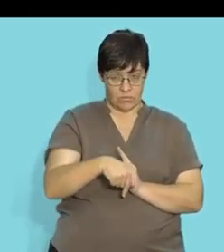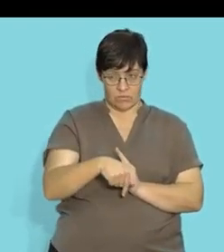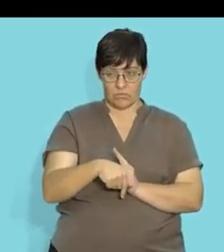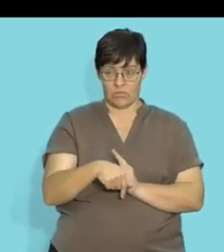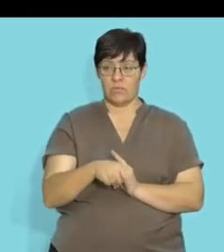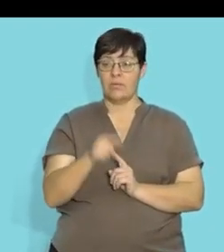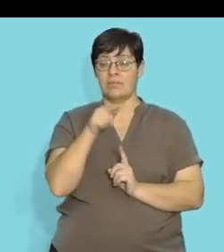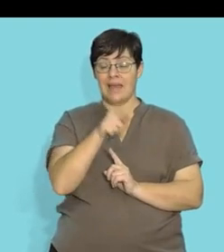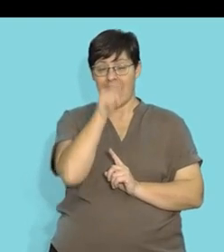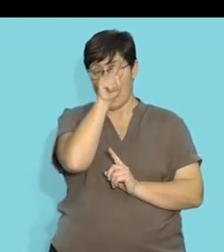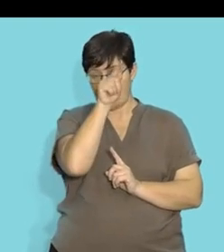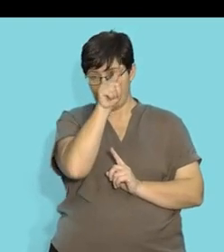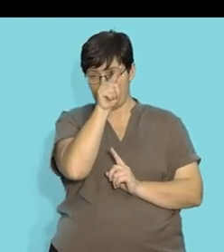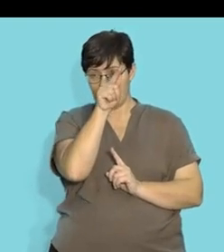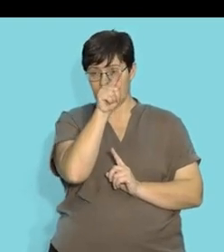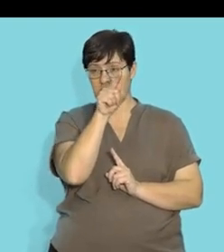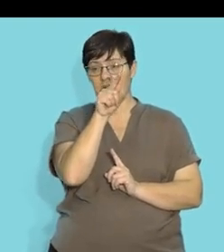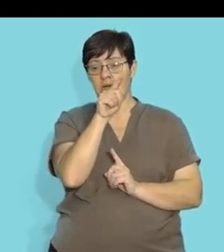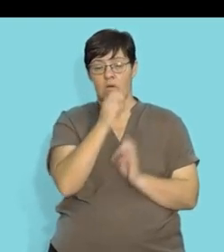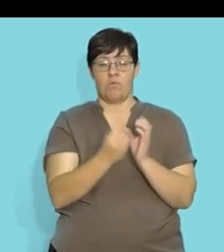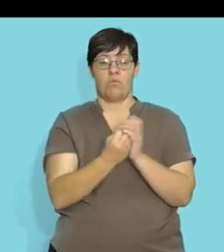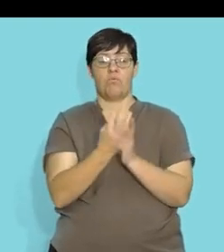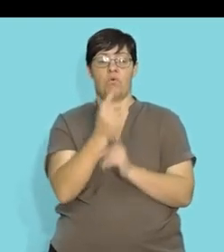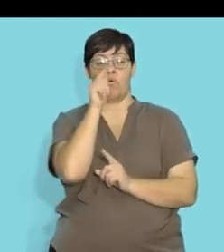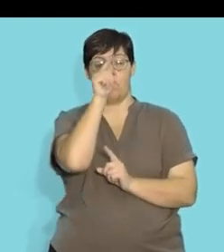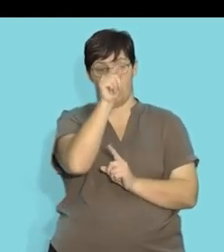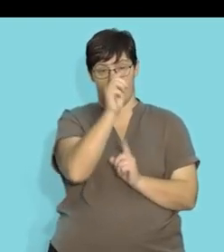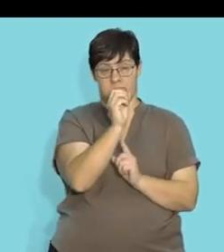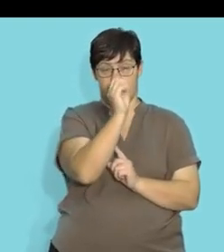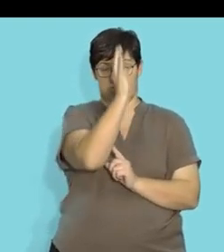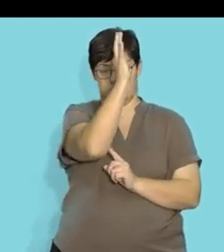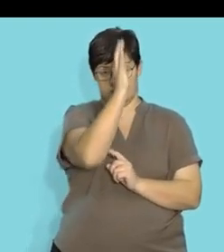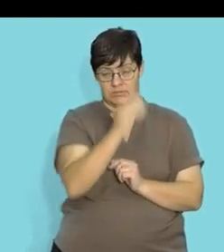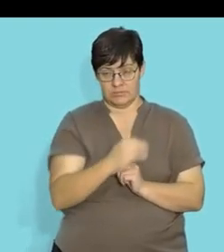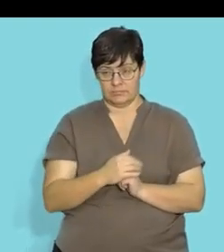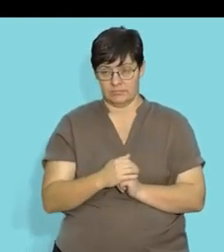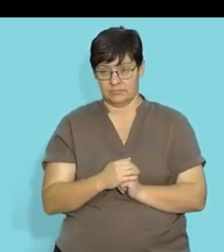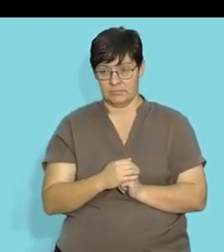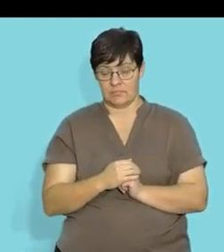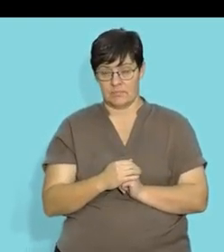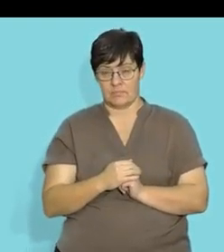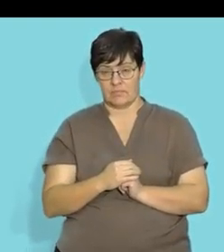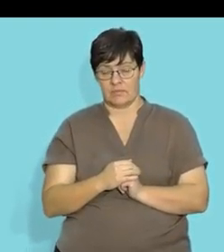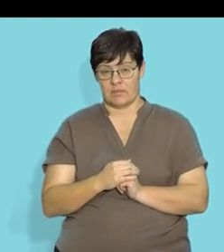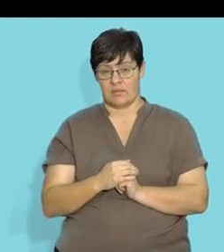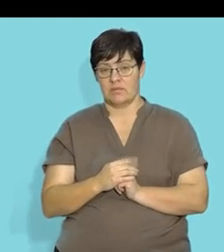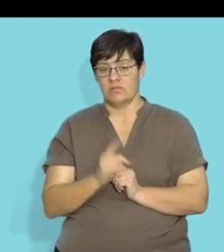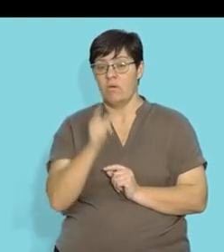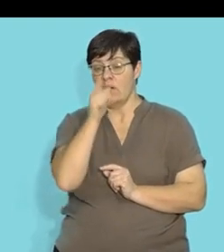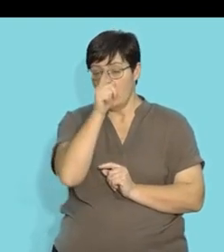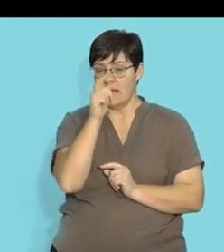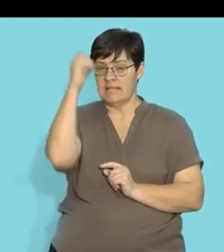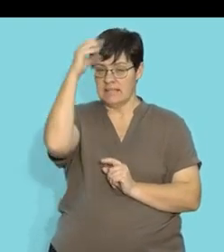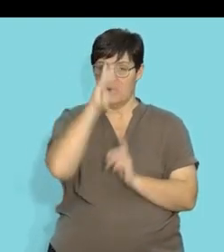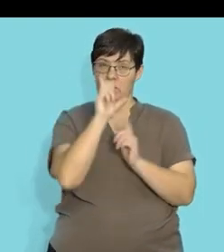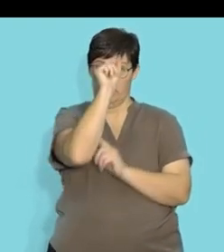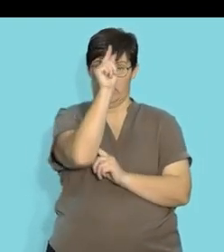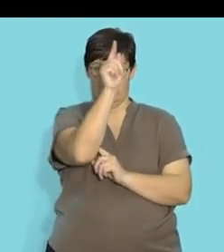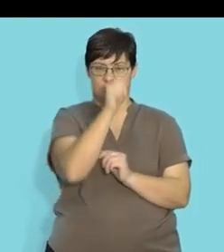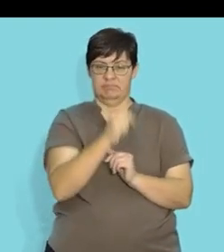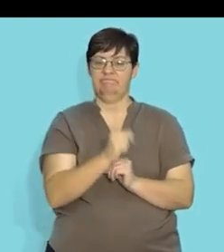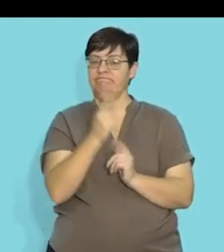direction, it causes an elongation of the apical area in the direction of the stimulus, and